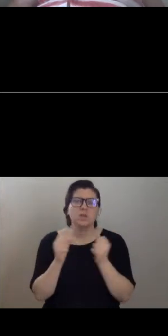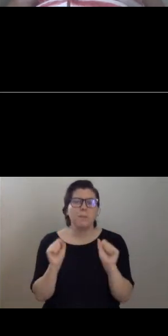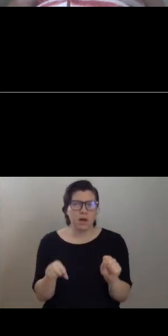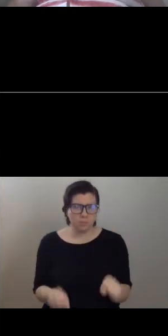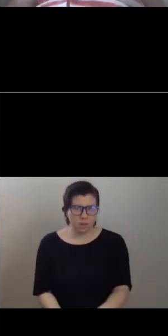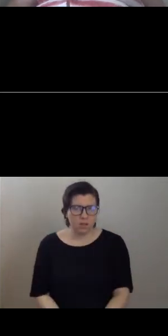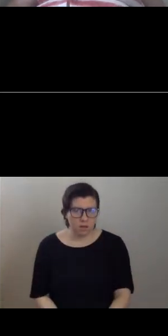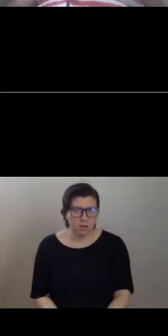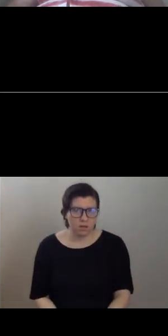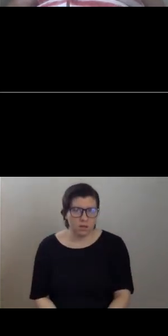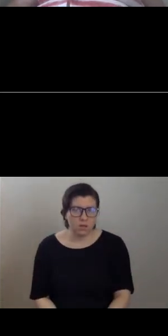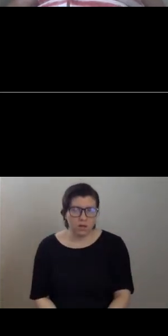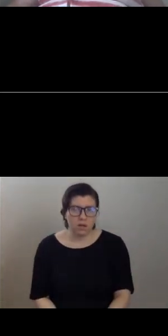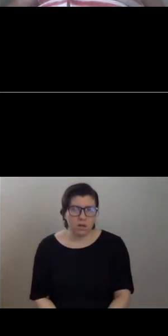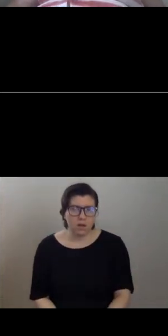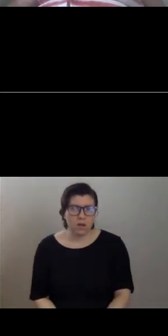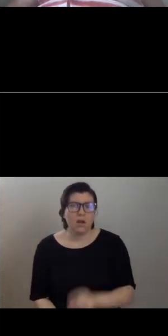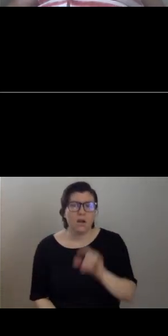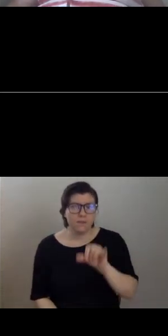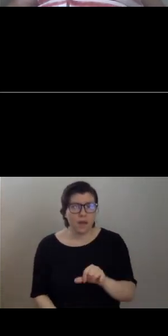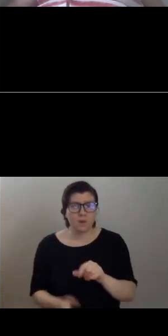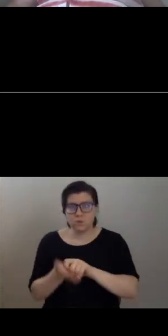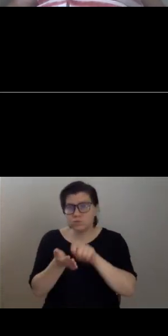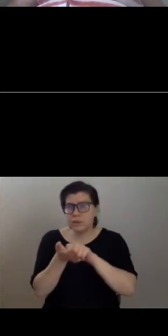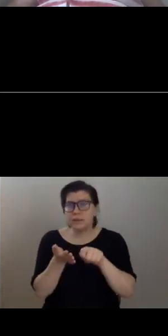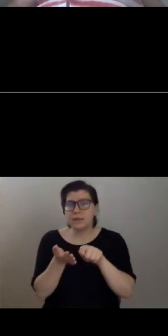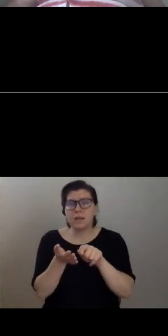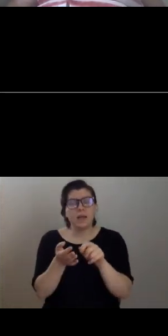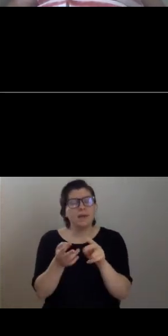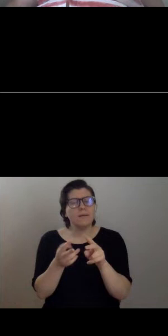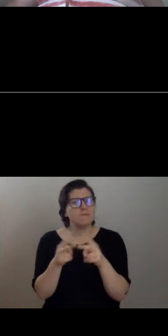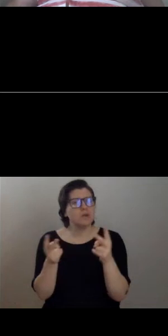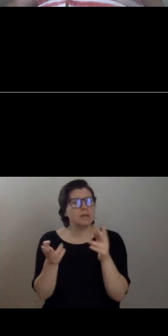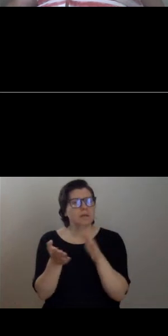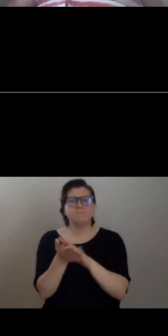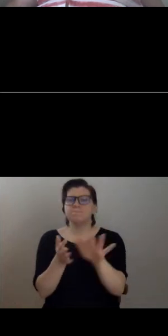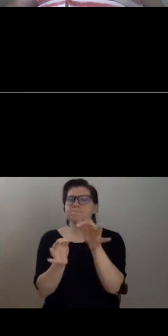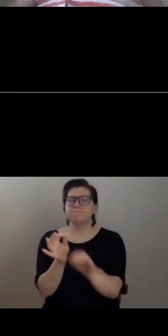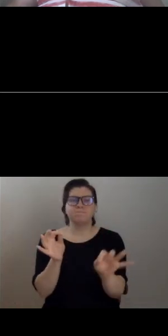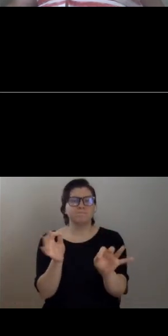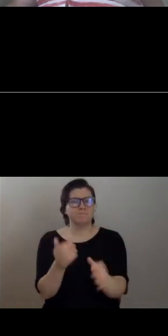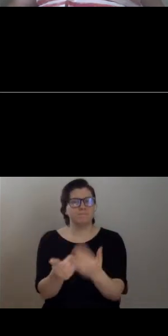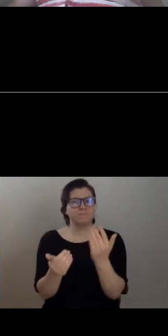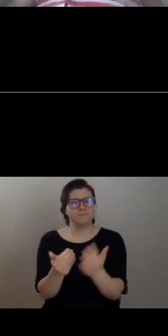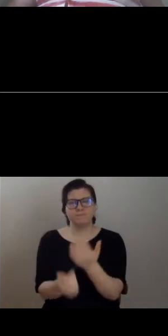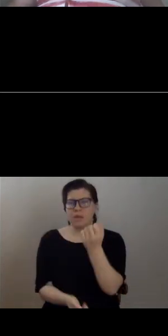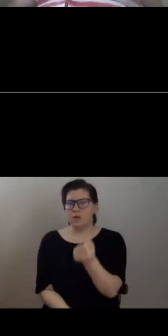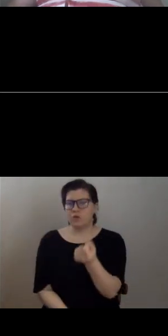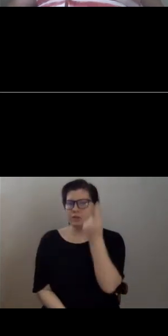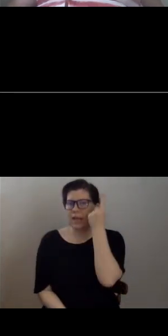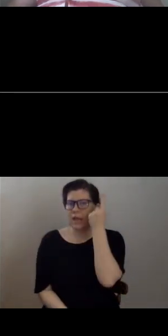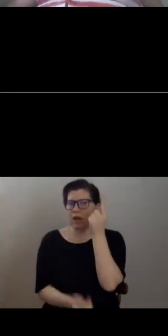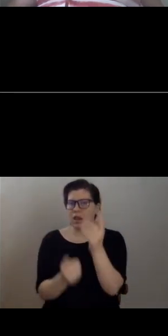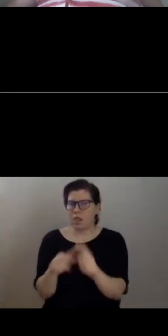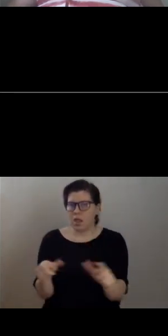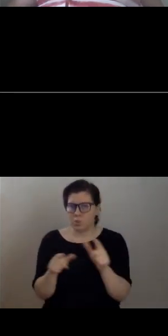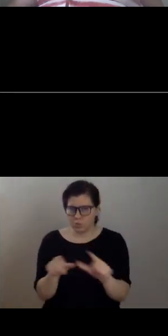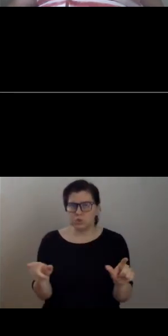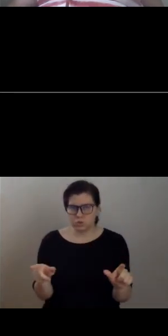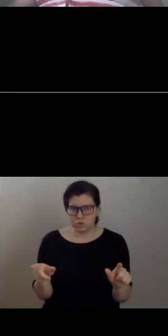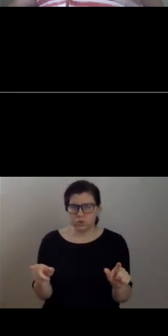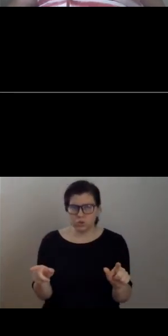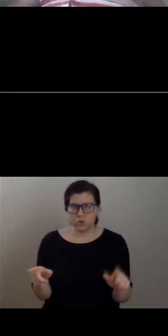that was written in very plain, easy to understand language, and we tried